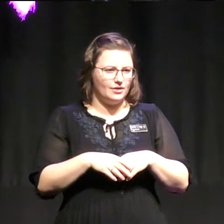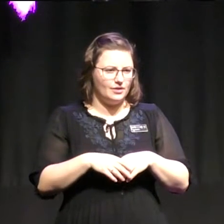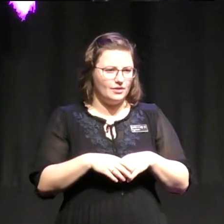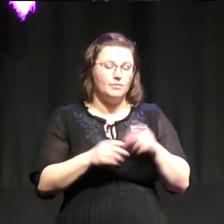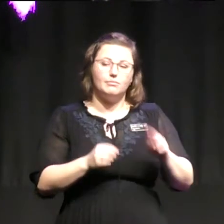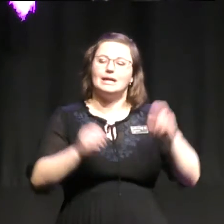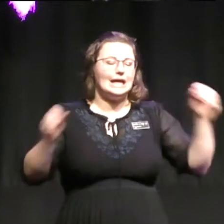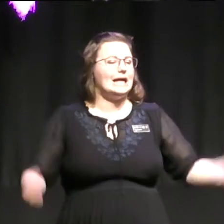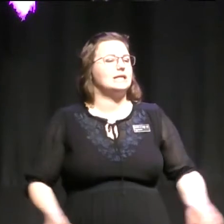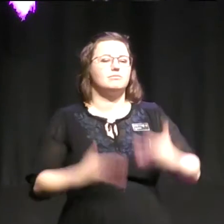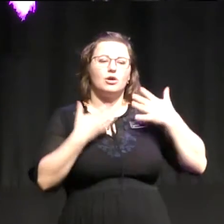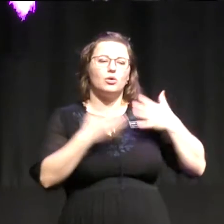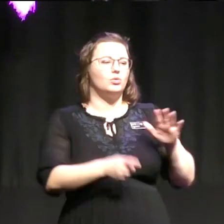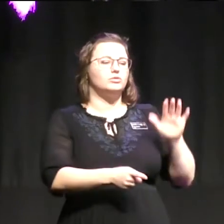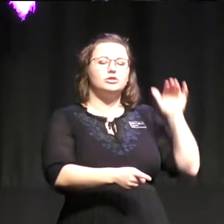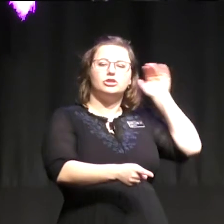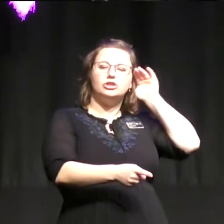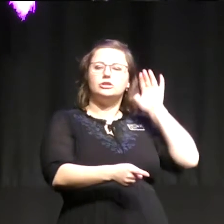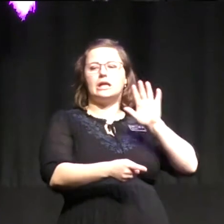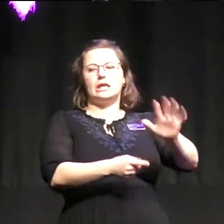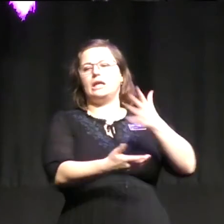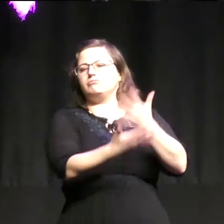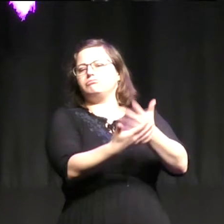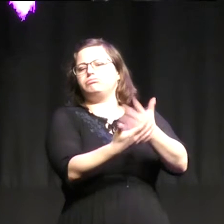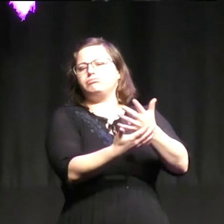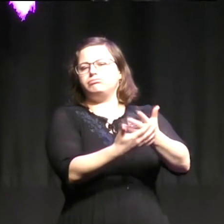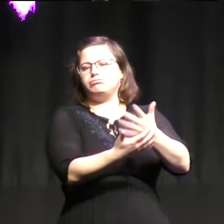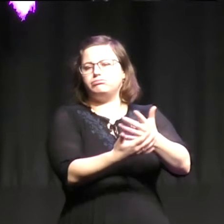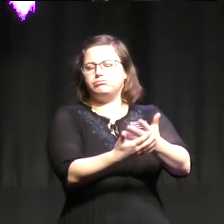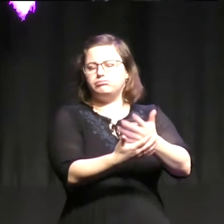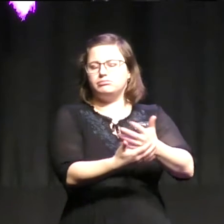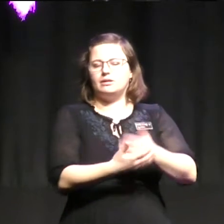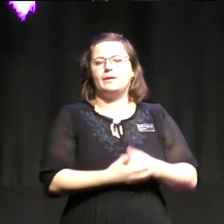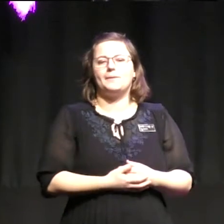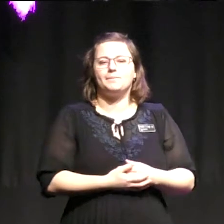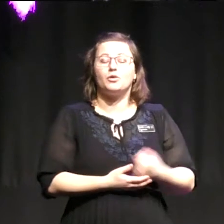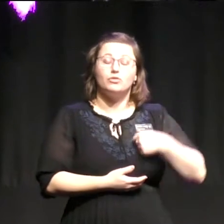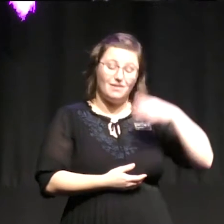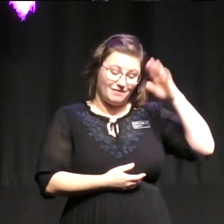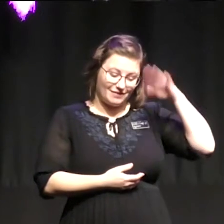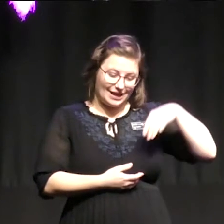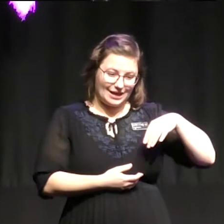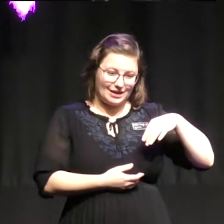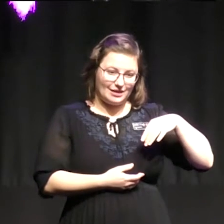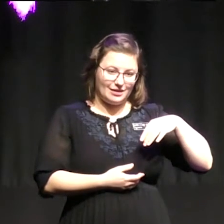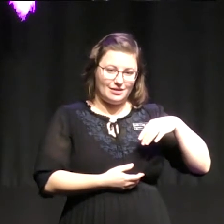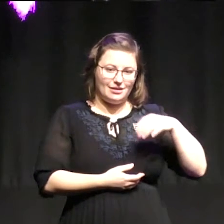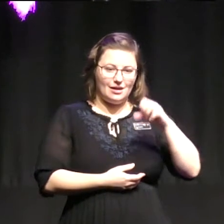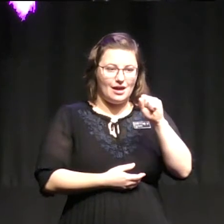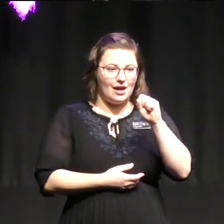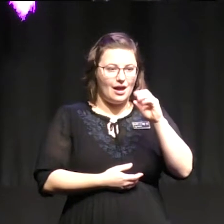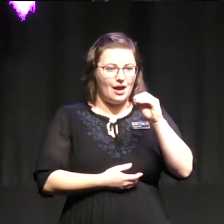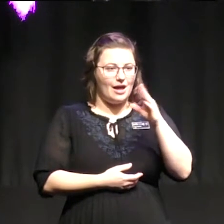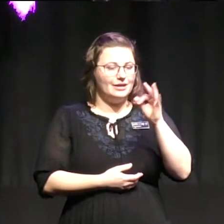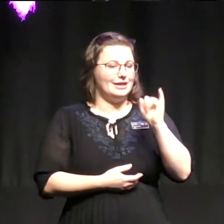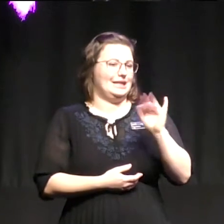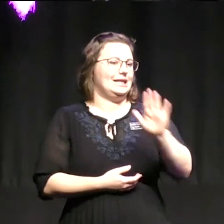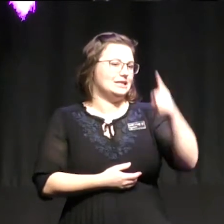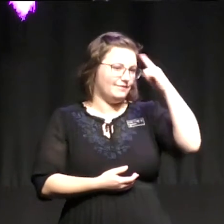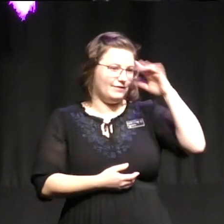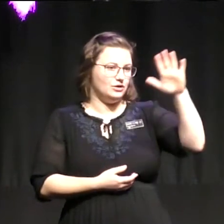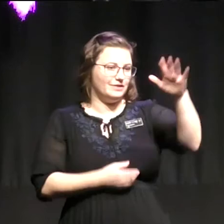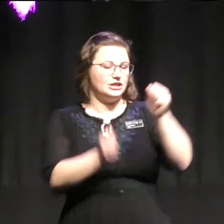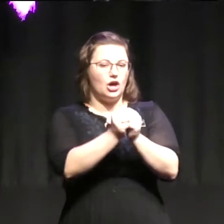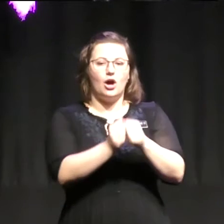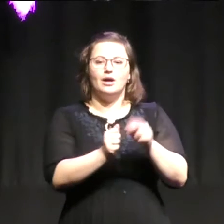It's very inspirational to listen to your speech, and I know that the Gandhian philosophy thinks that it's